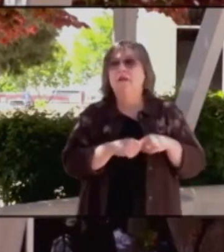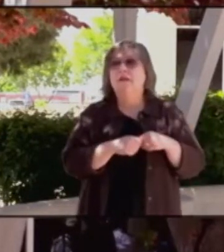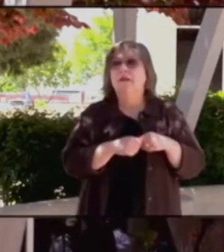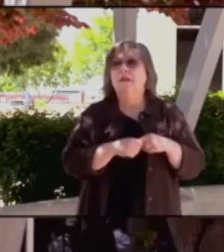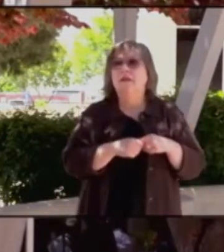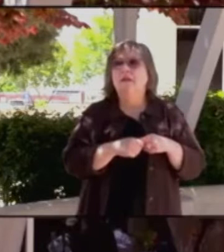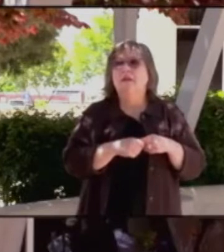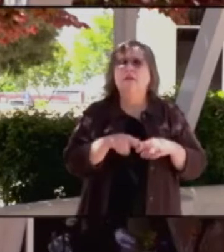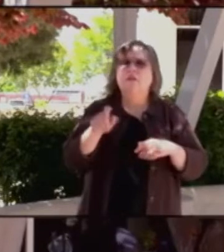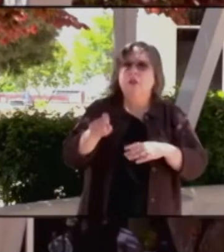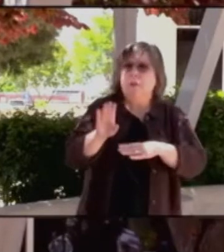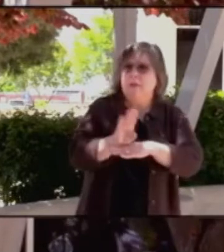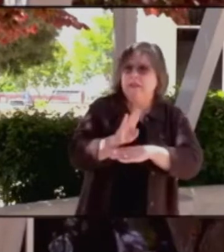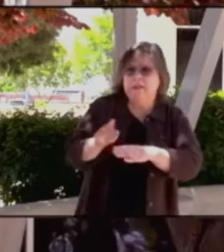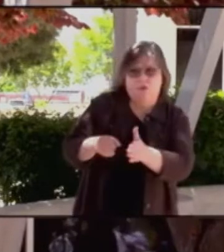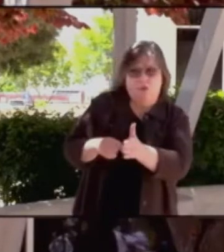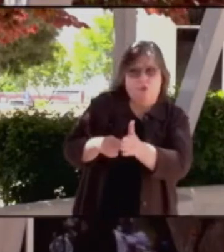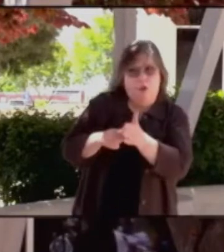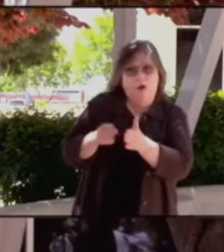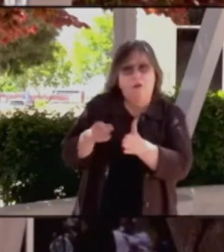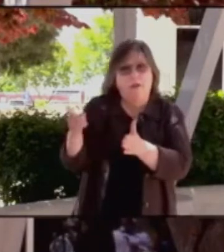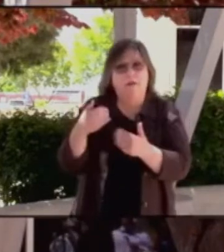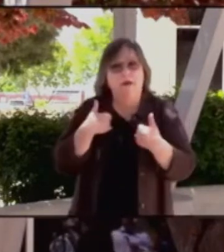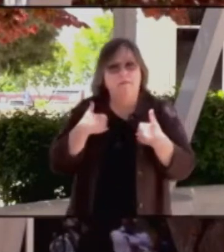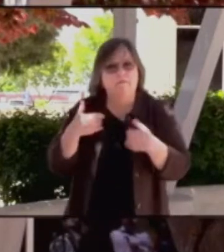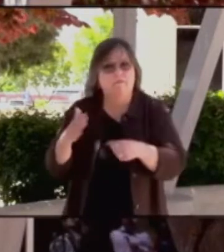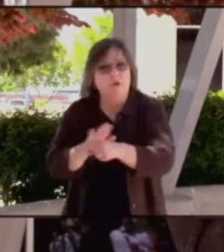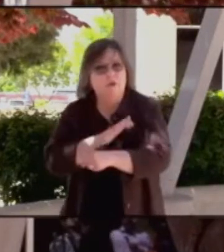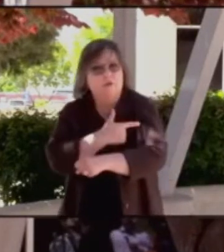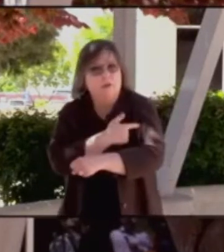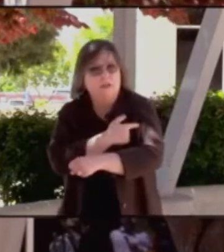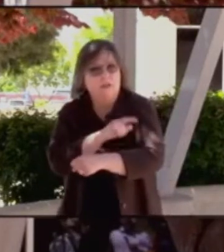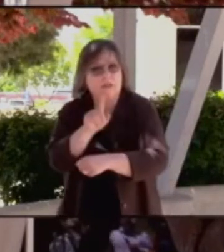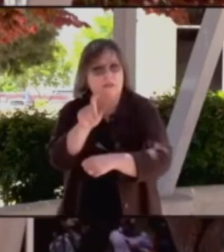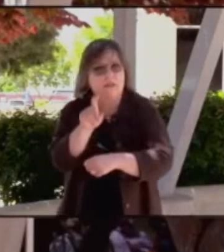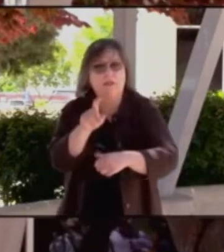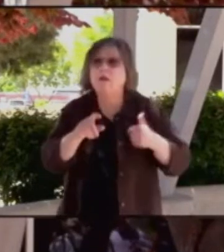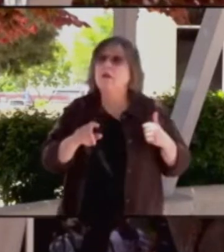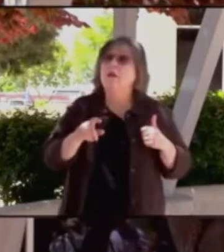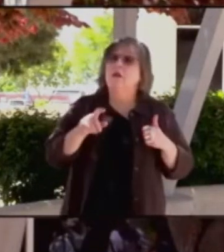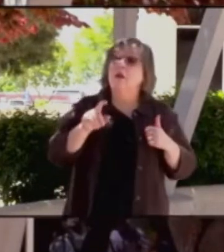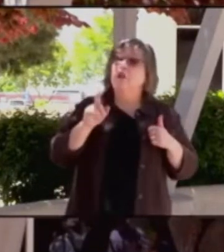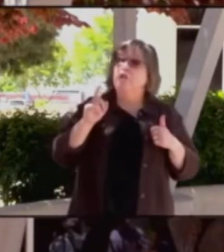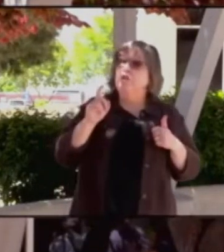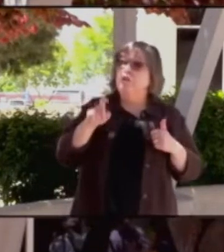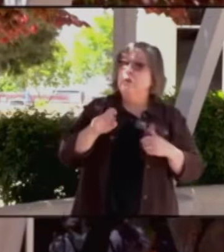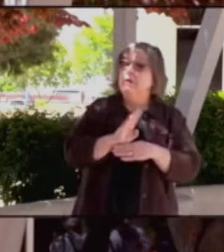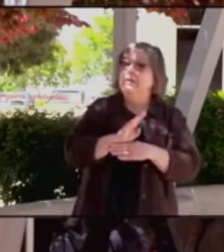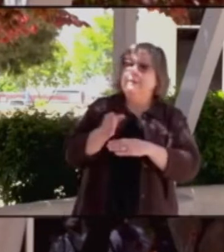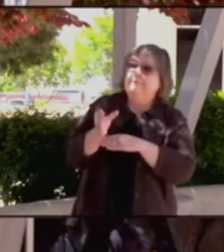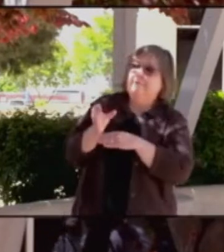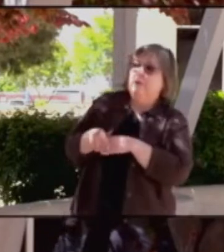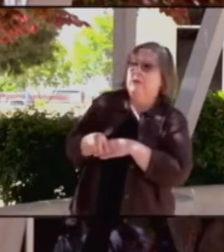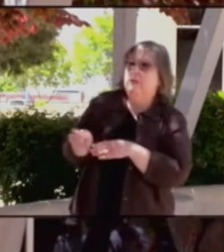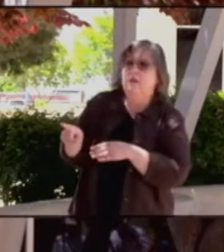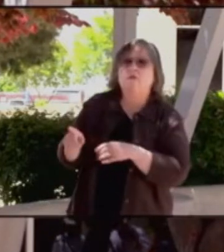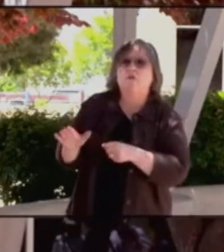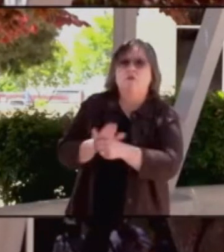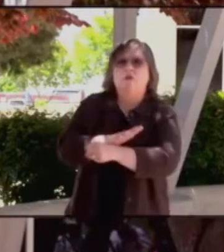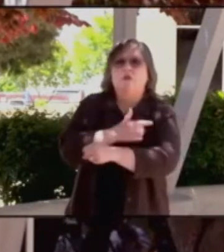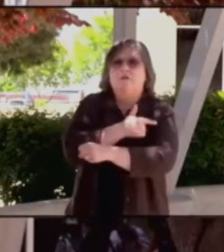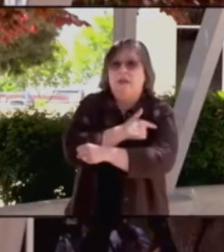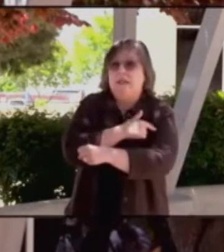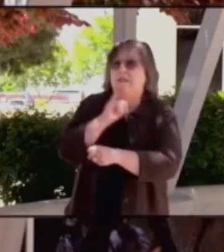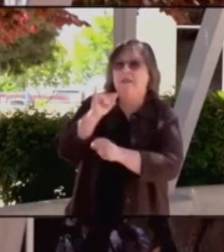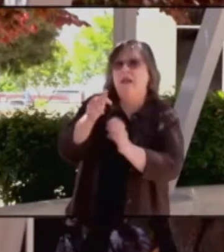that legal? So the question is, should businesses be required to compel employees to be vaccinated? And is